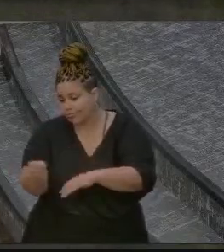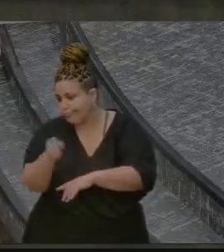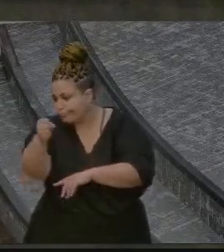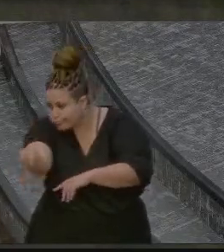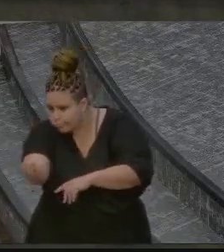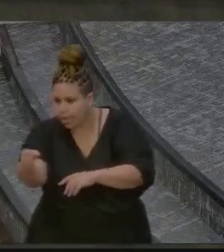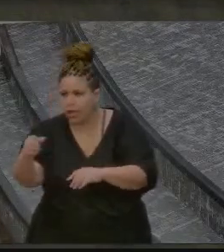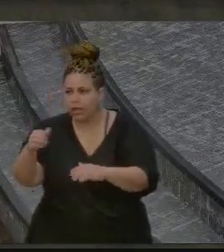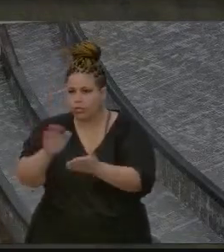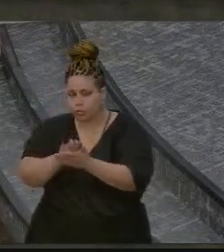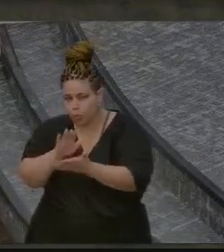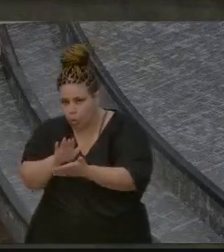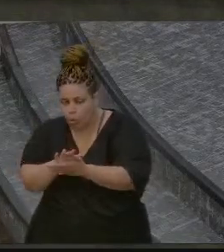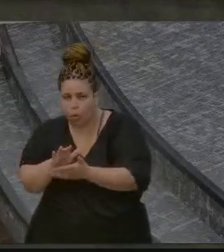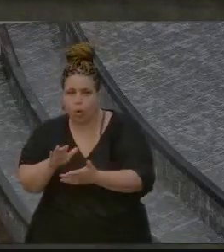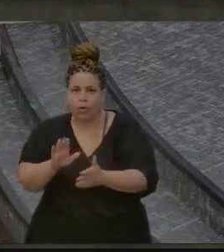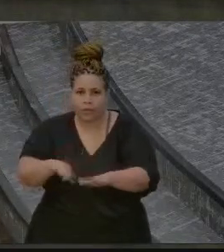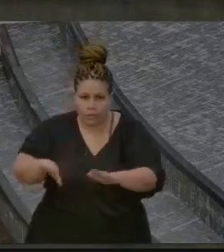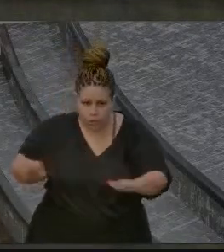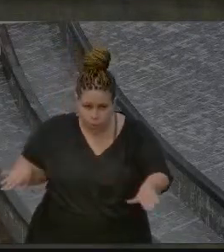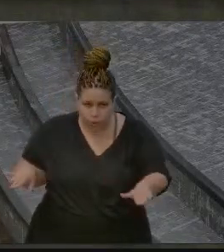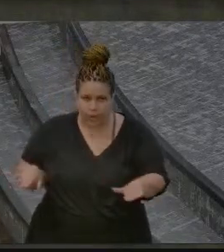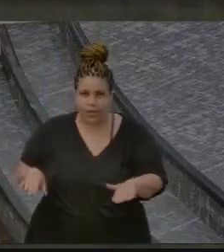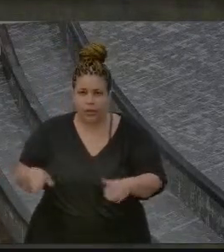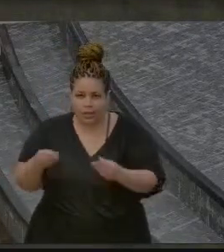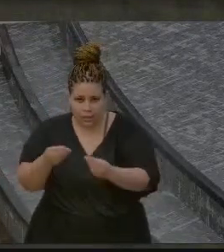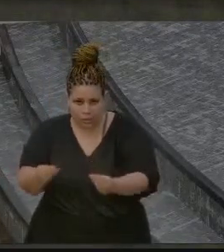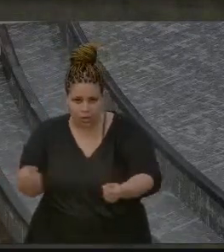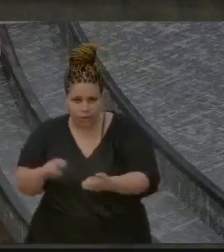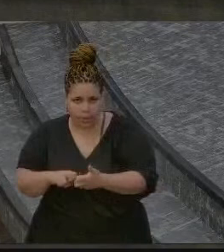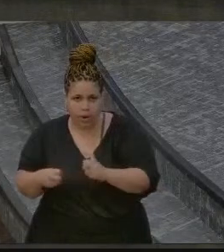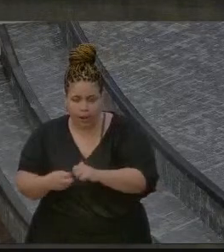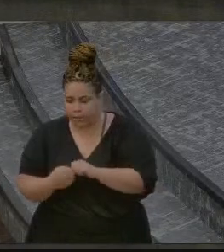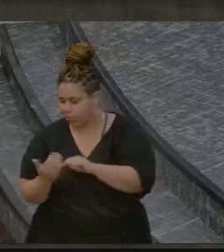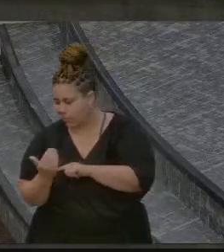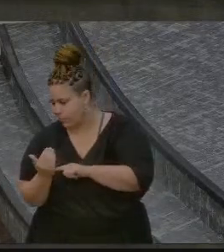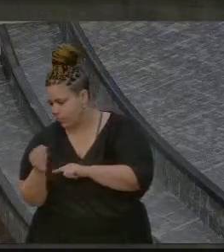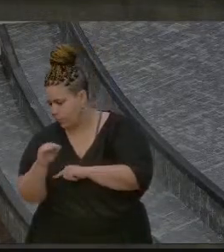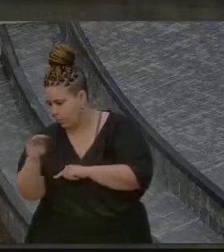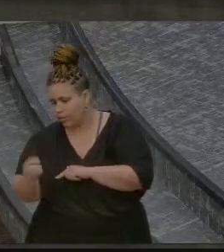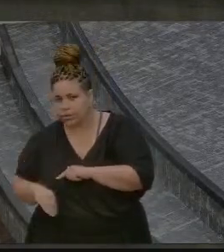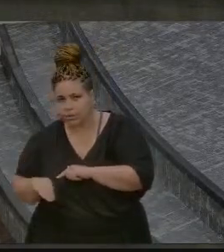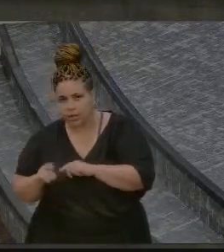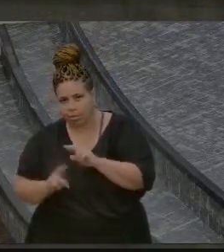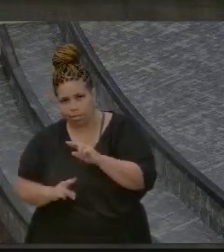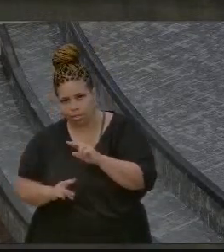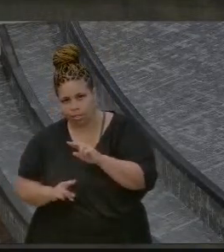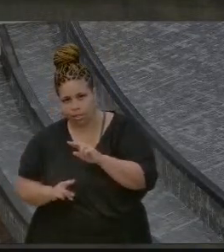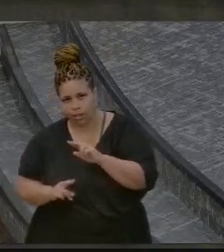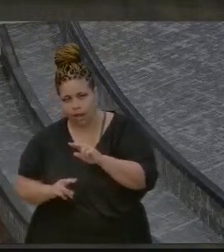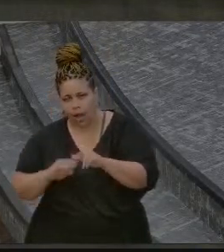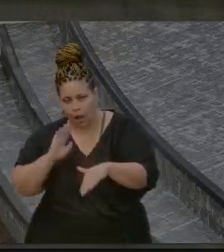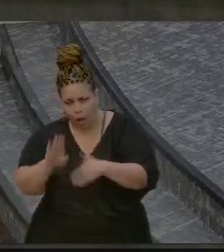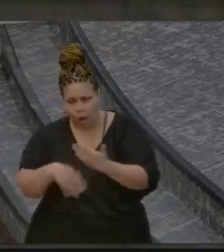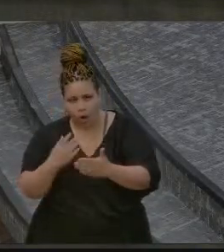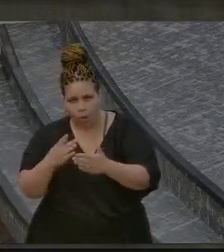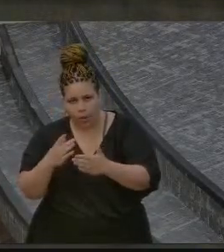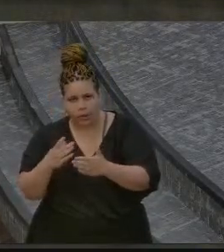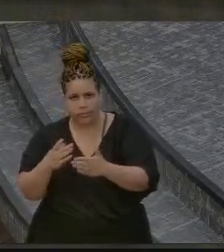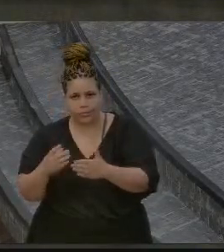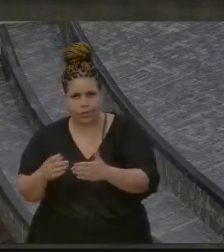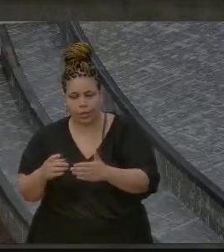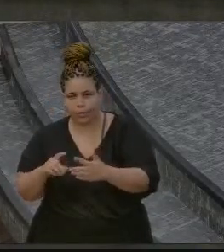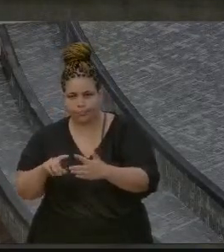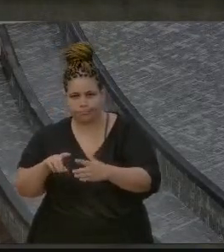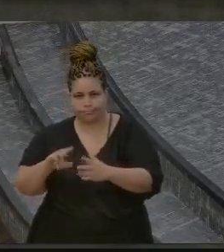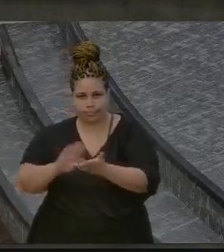I do believe if we can solve the problem with that 15%, it's going to raise everyone up. Because, I